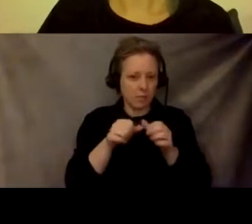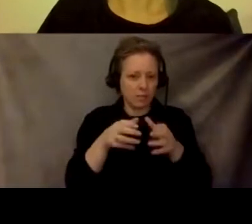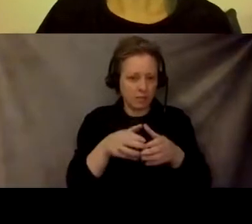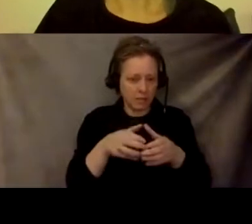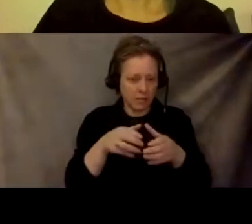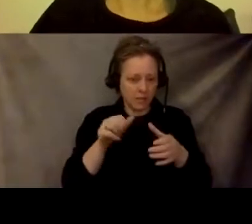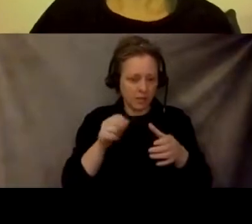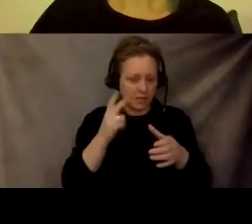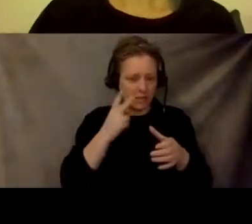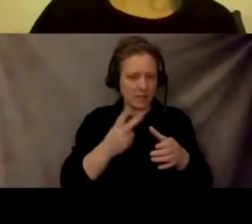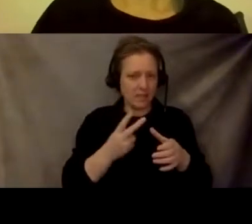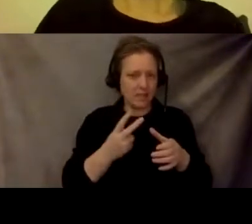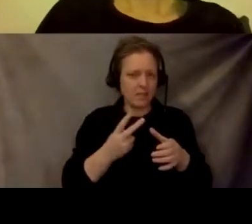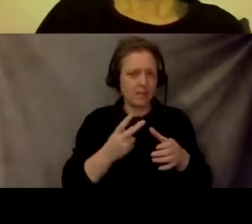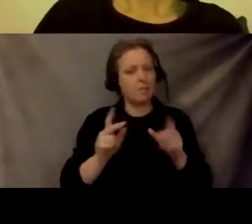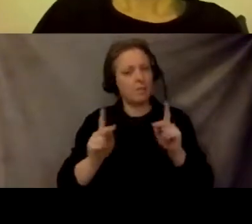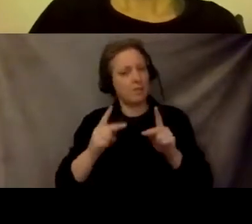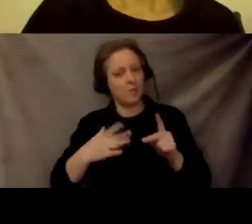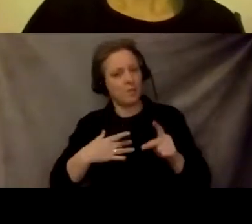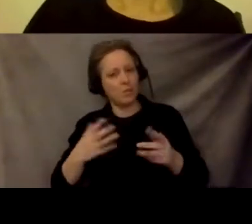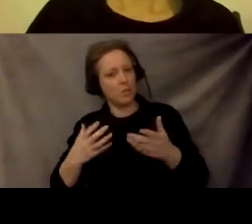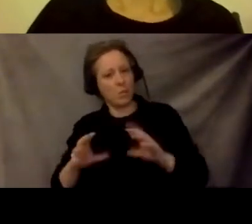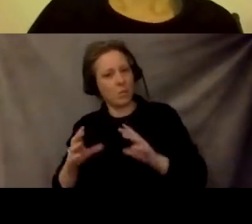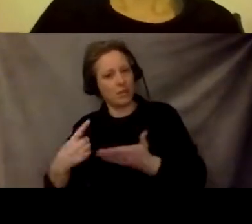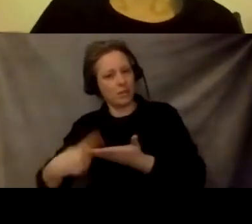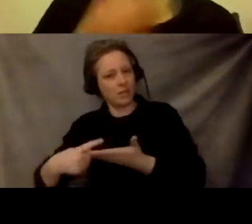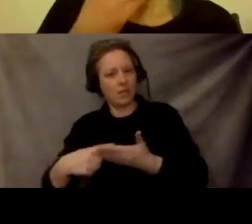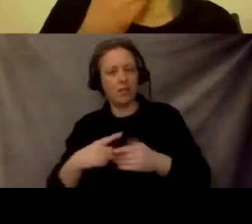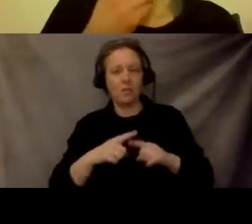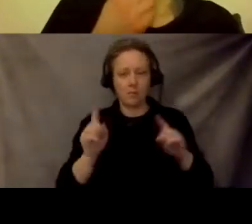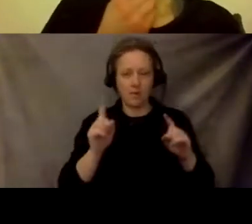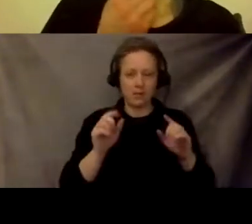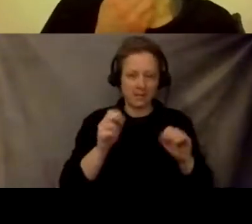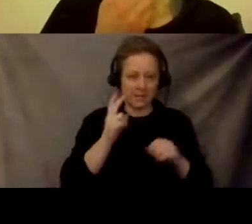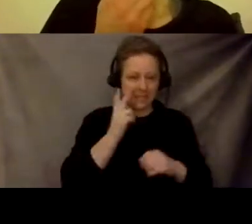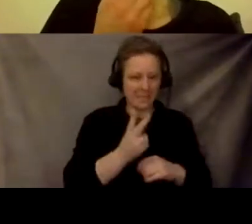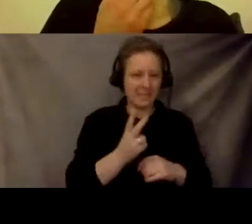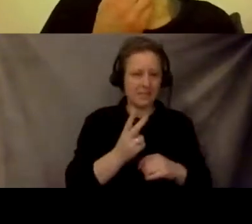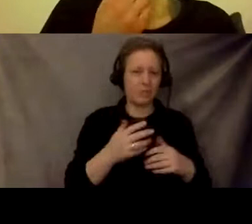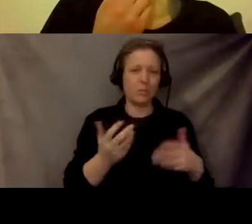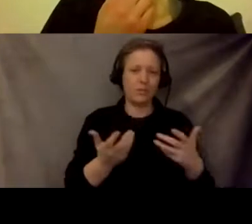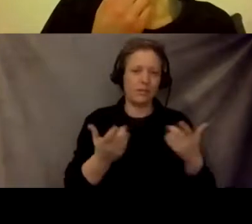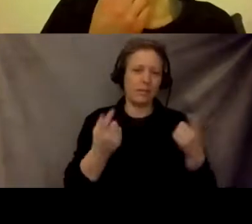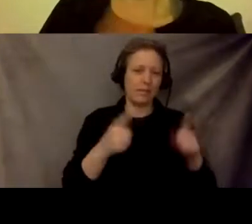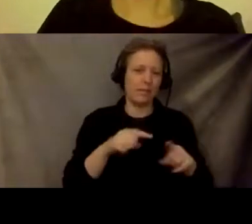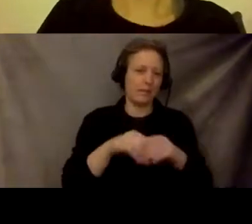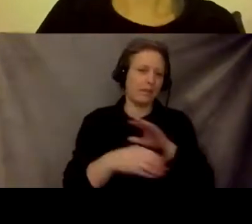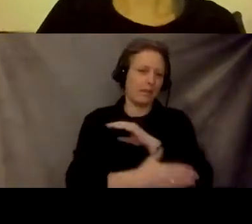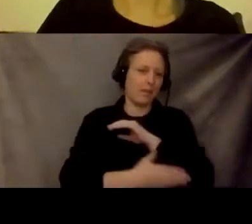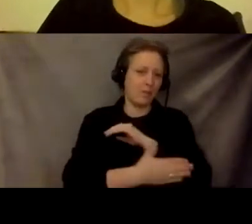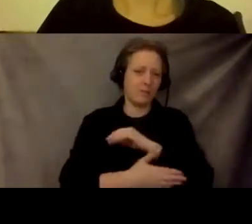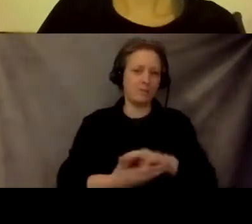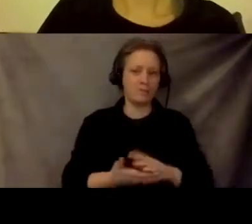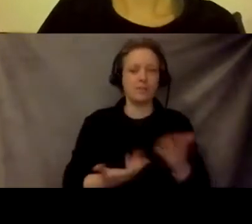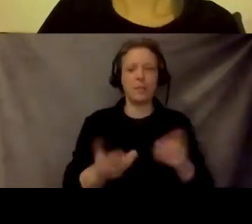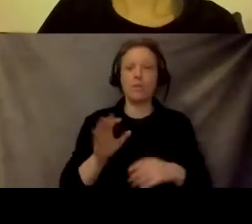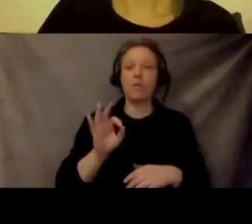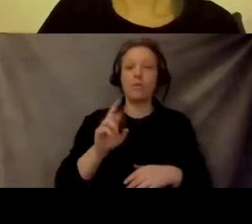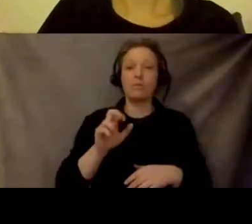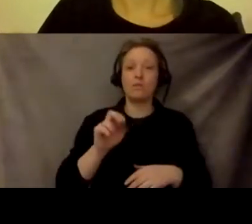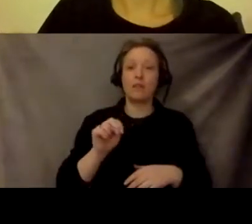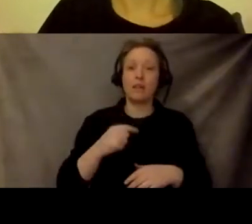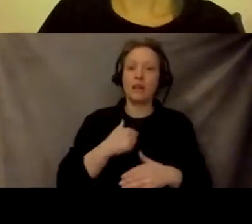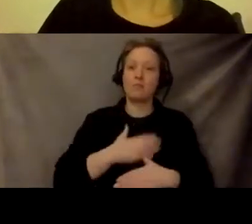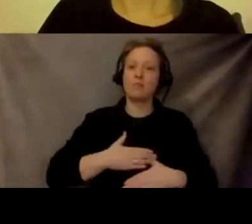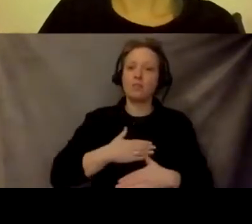about it, but if you look at it, it's a good mirror of what's happening in the county. So, Fran, I appreciate your work. I hope